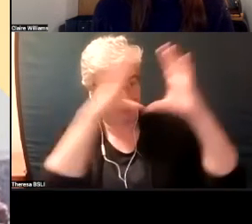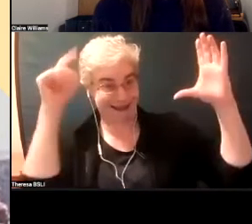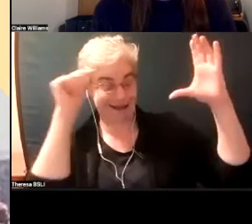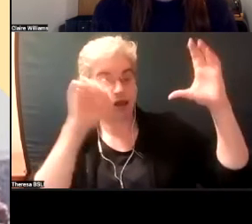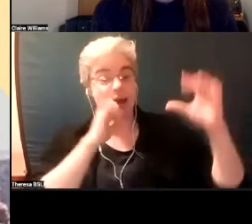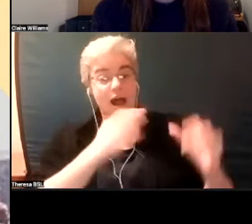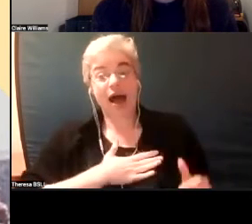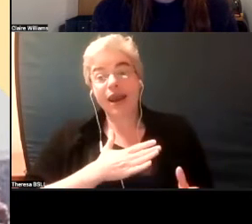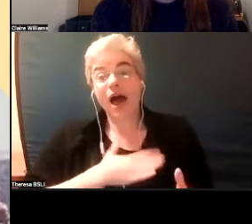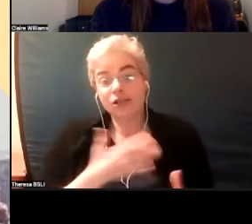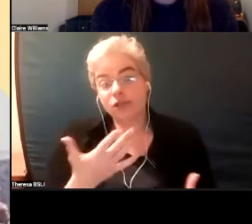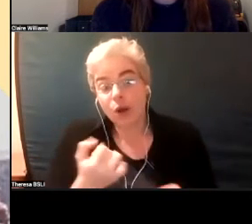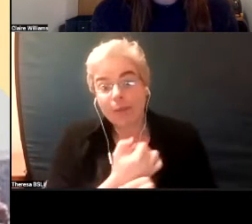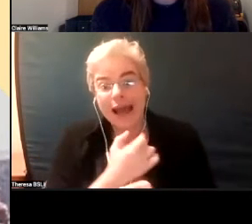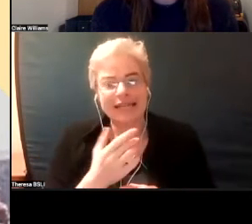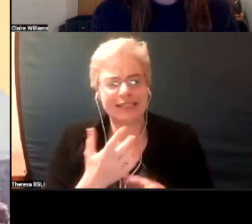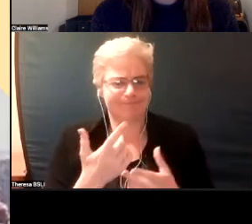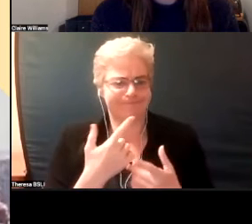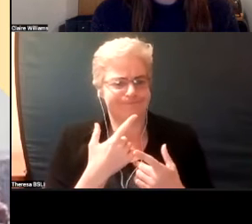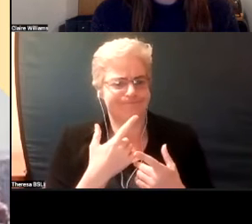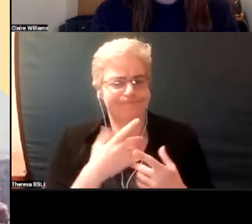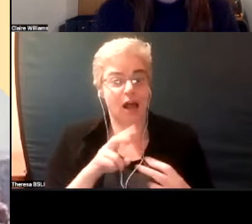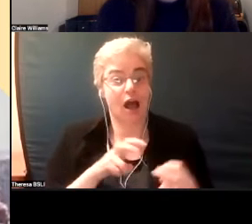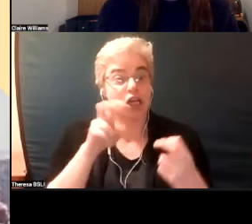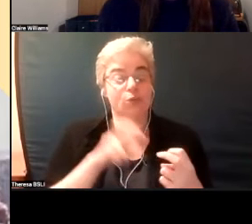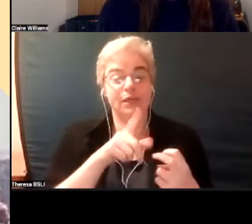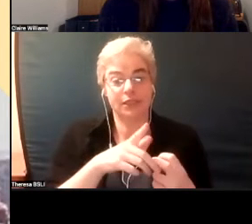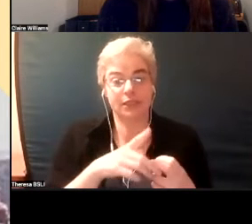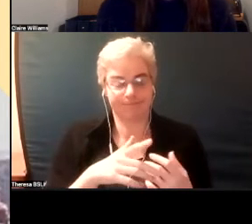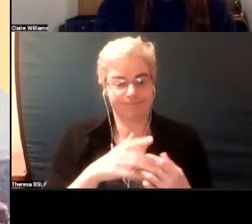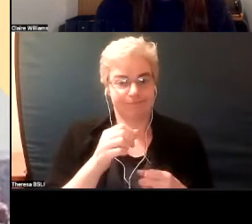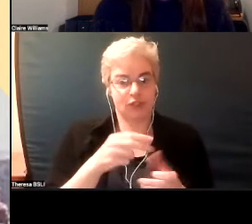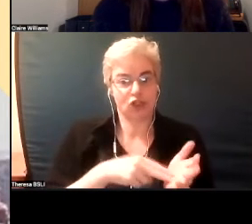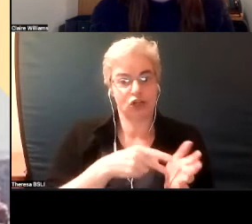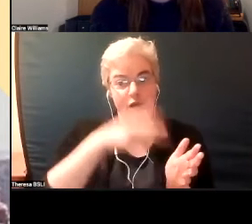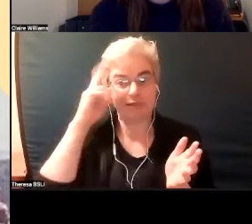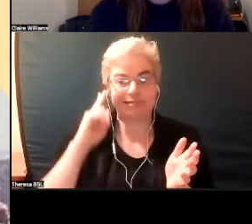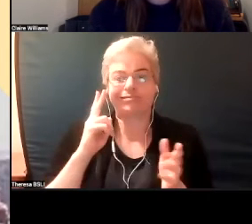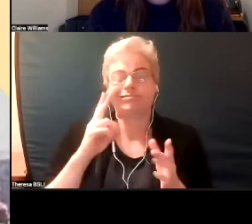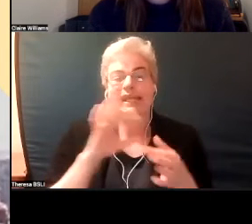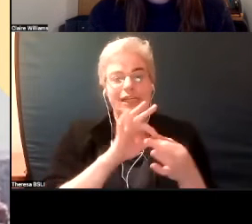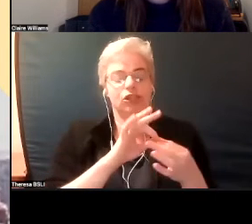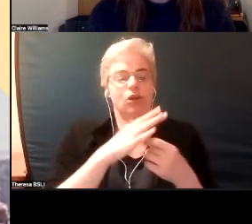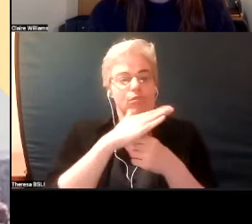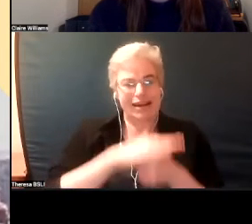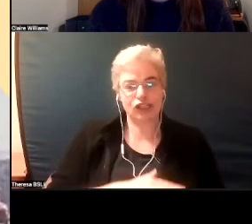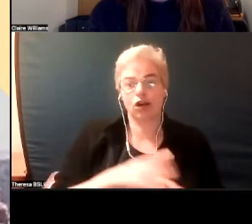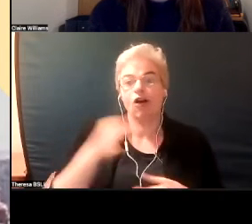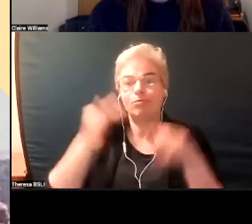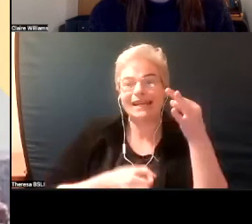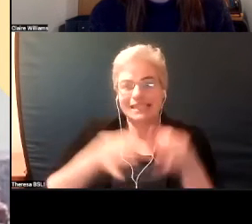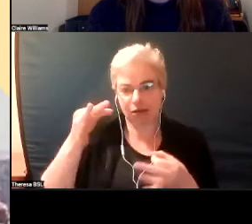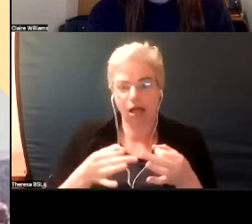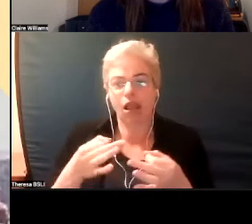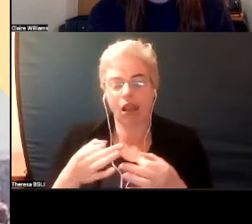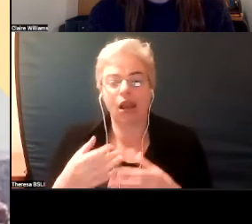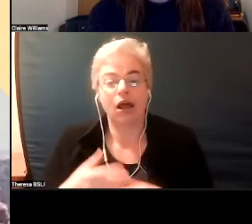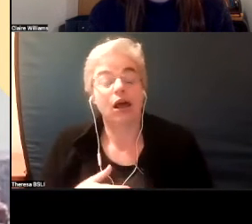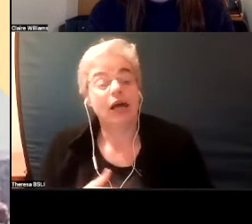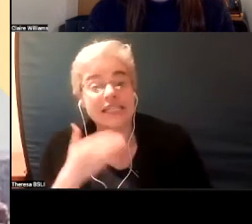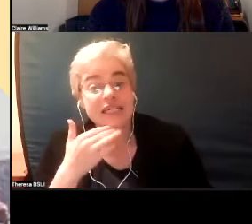would like to have made the case for neurodiverse oppression in relationship with political productivities. It is enough to say that